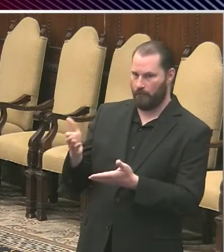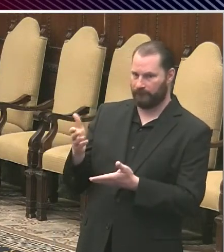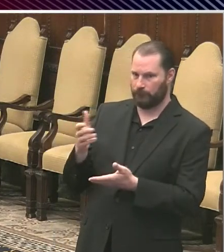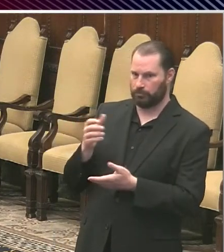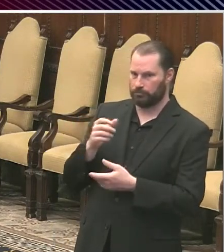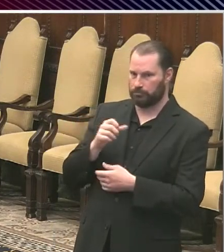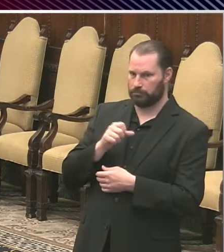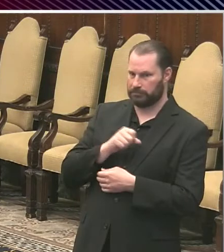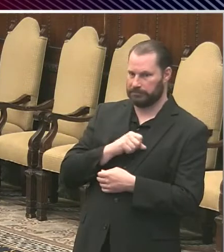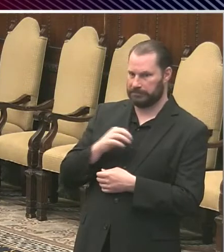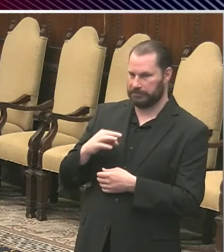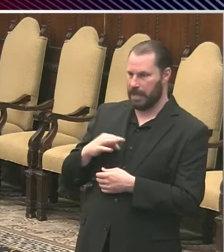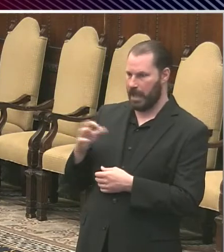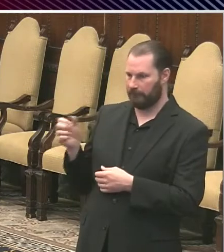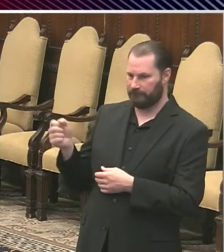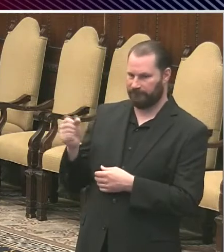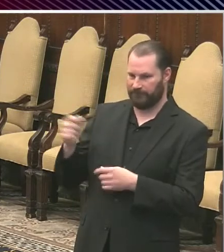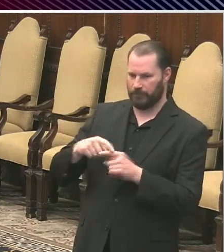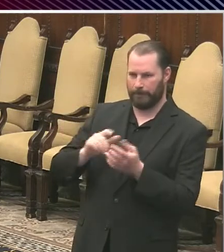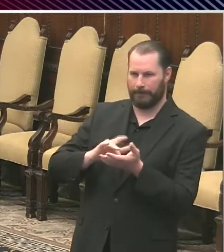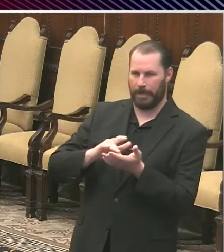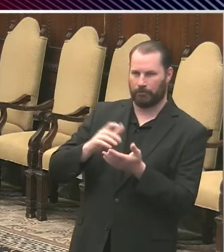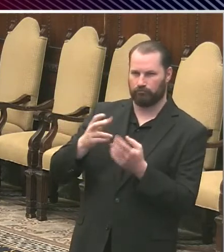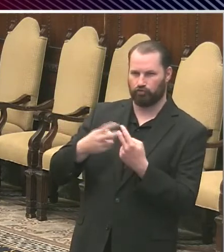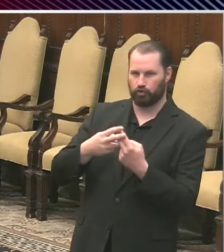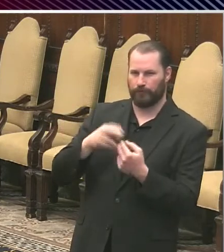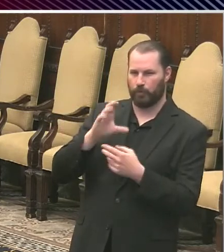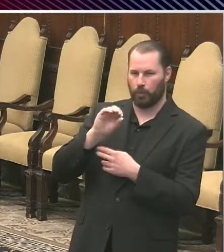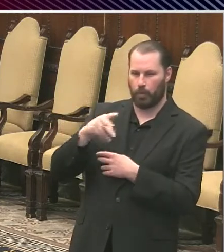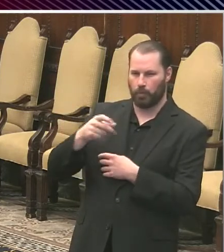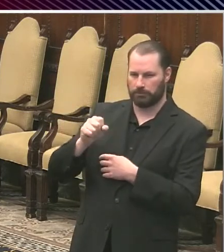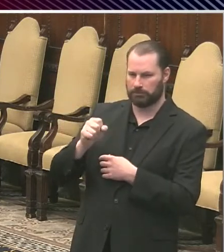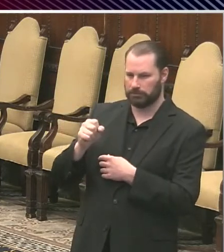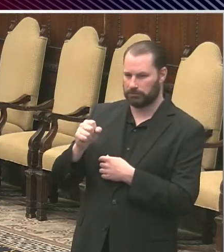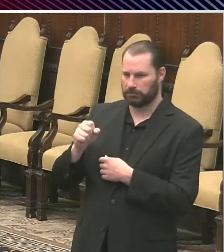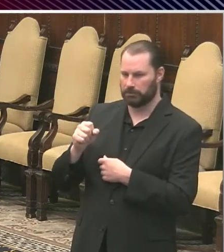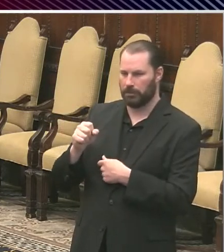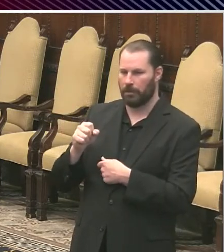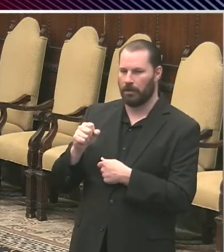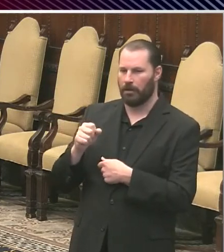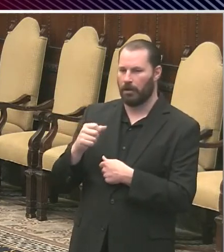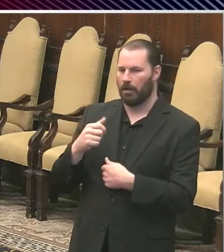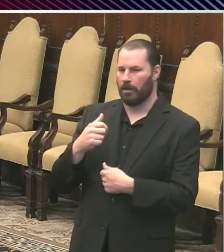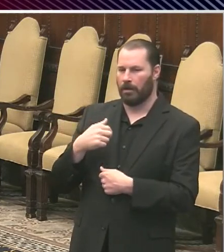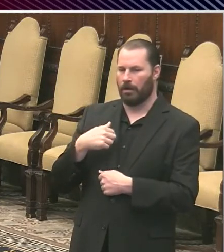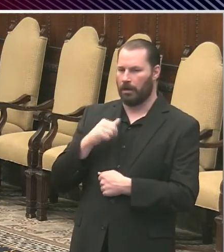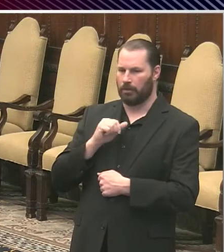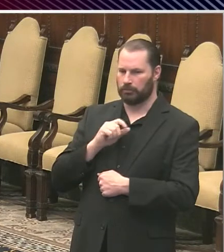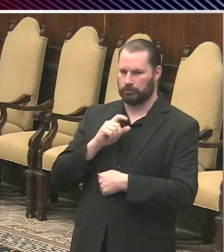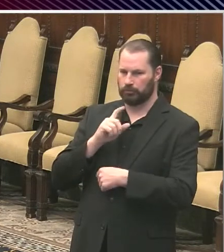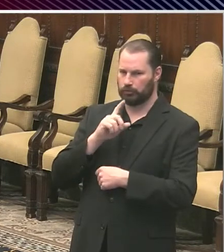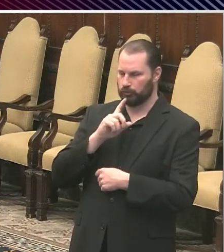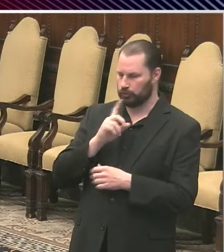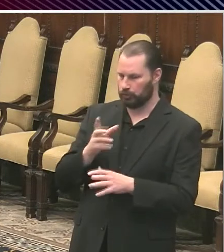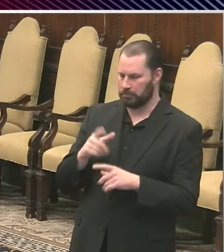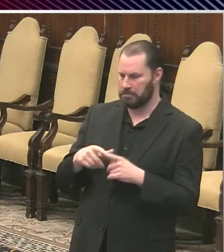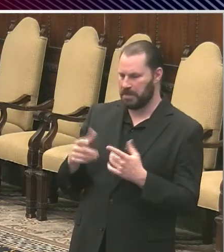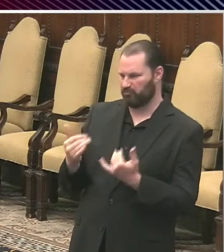many, and I'm not sure if the staff have actually worked in the nursing homes yet, but we definitely are engaged in those conversations. I'm sorry, what was the second half of your